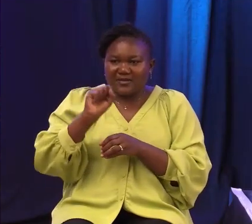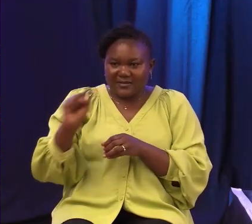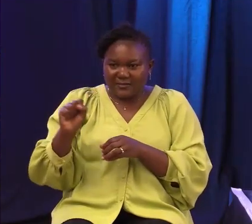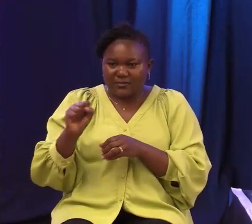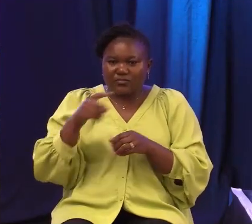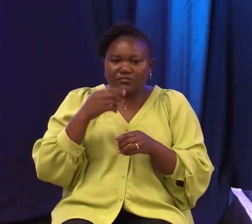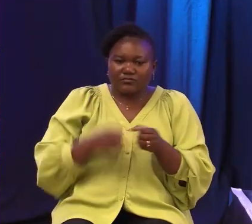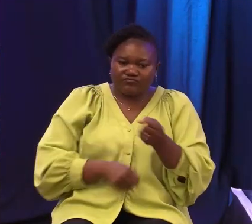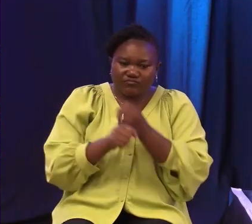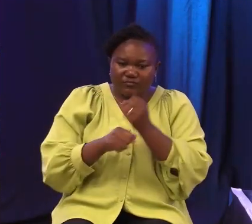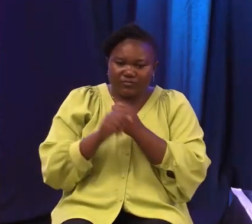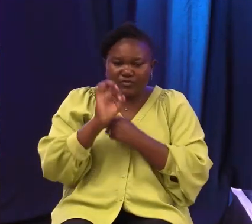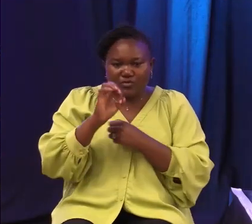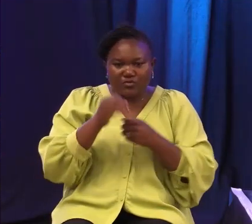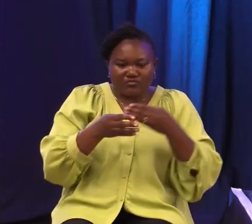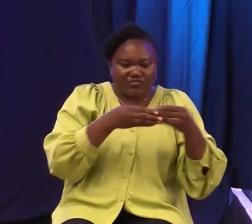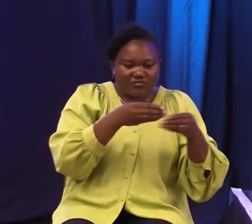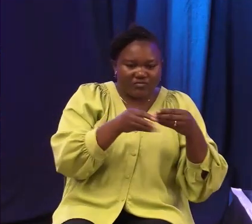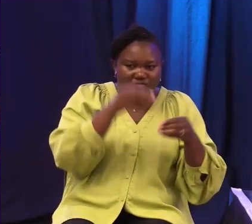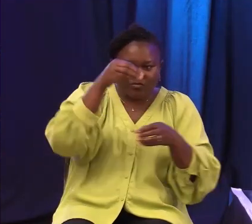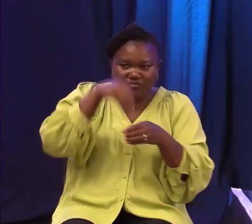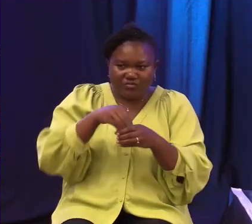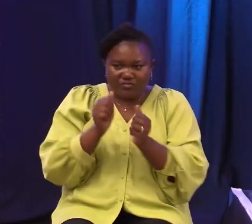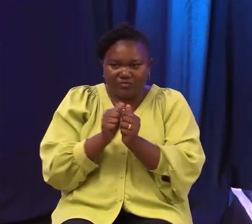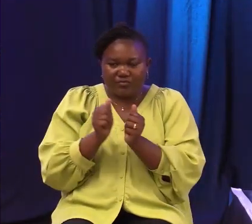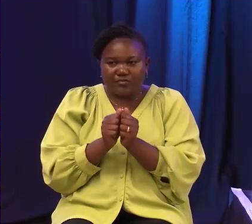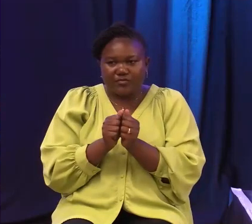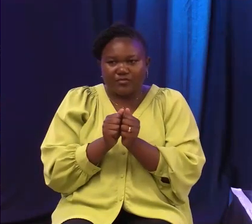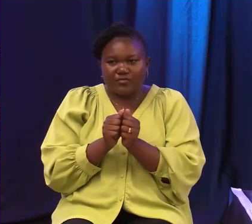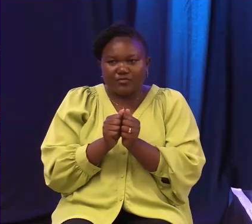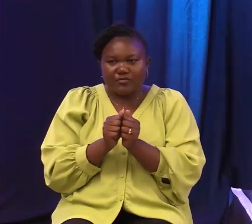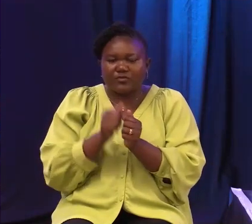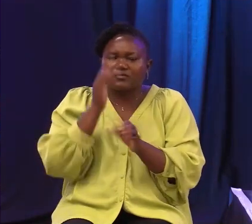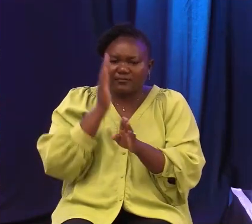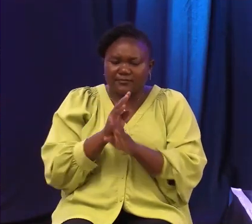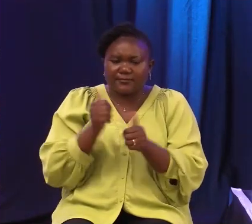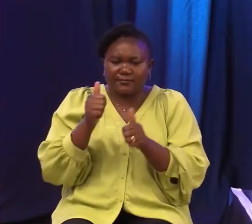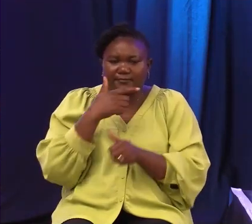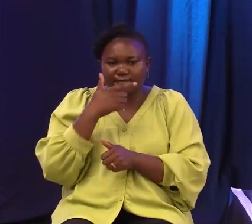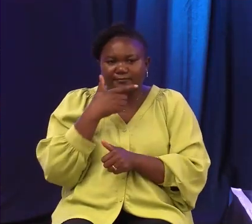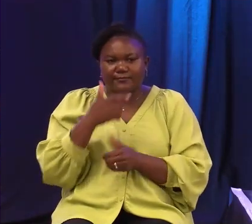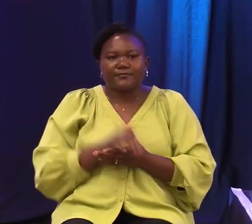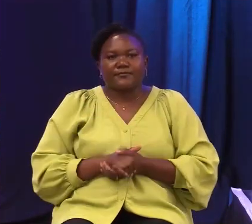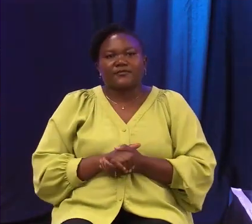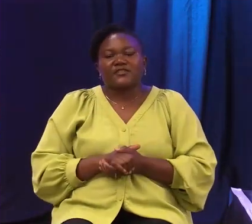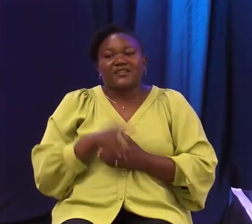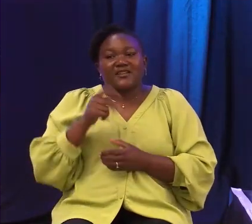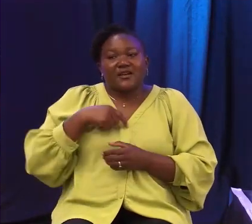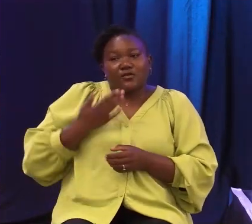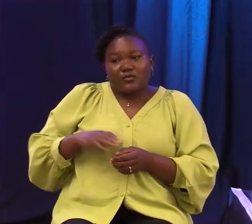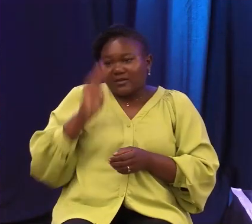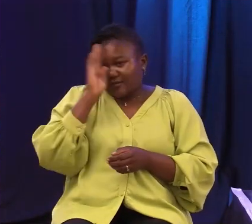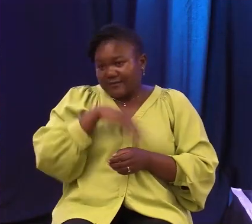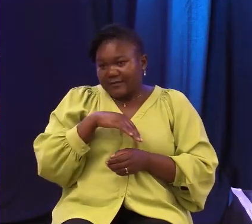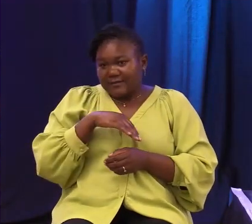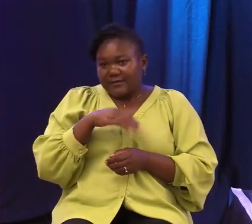supported us. Your contribution to this event has made it possible. And then I can't forget